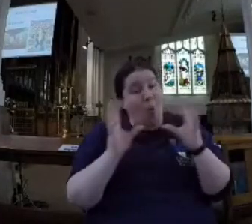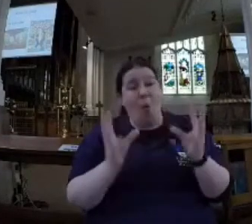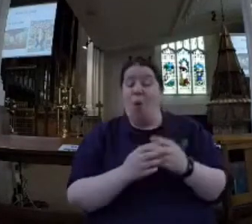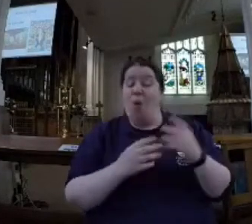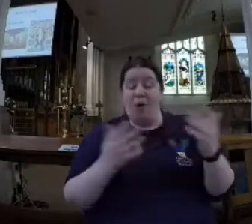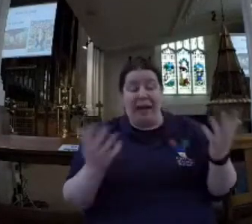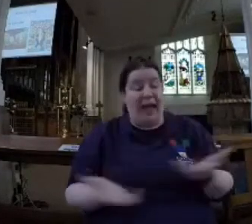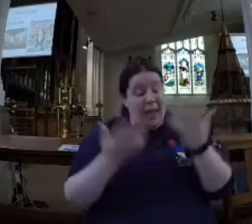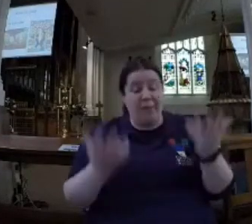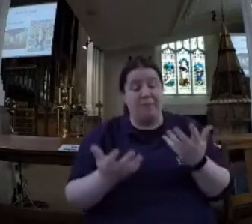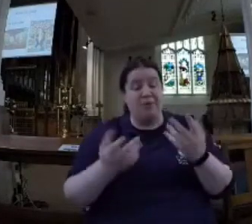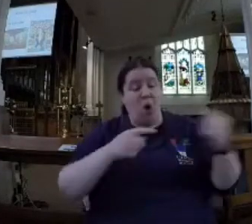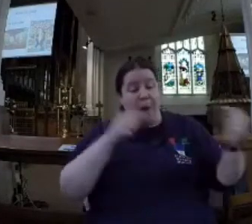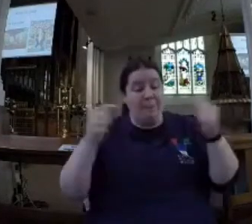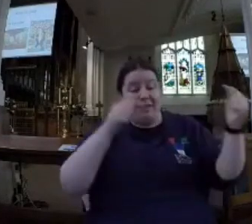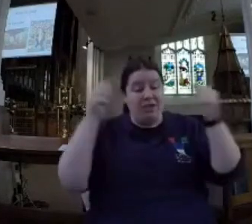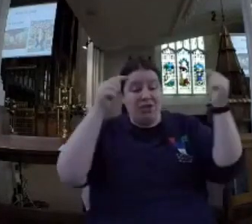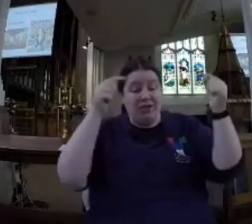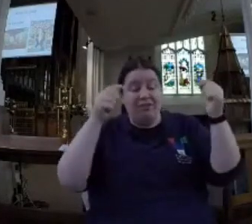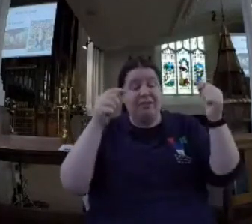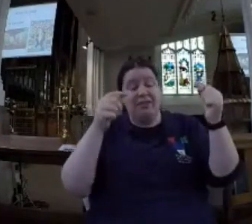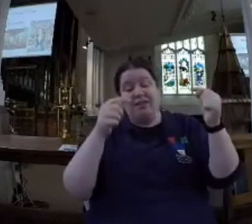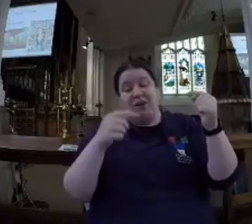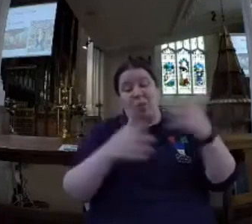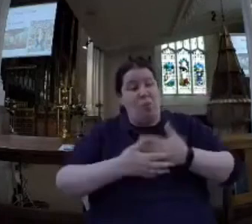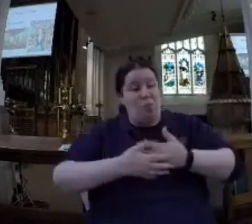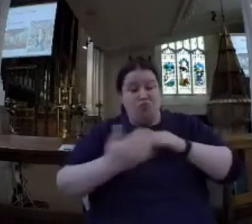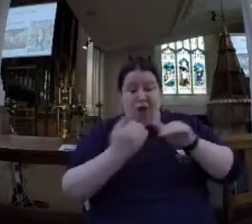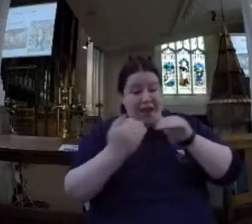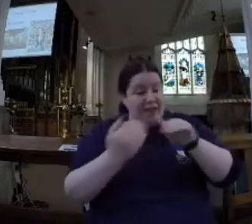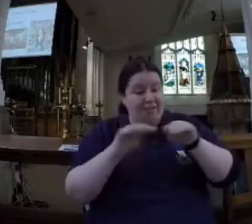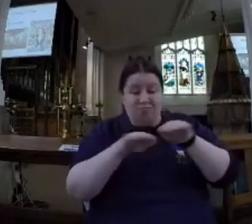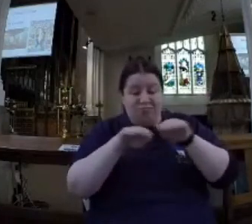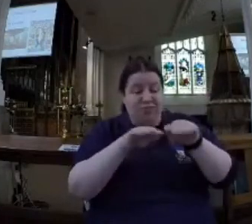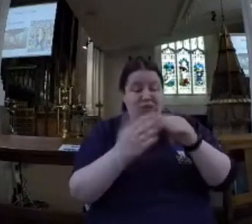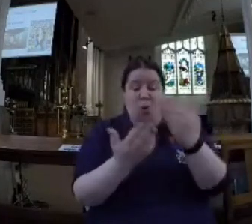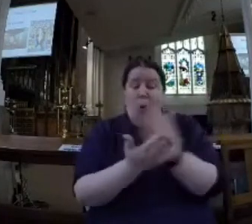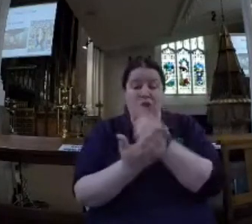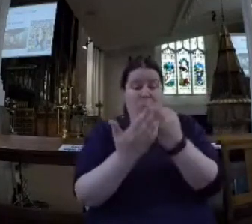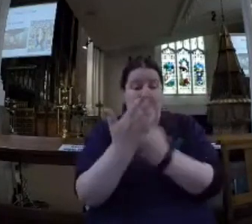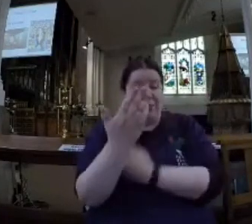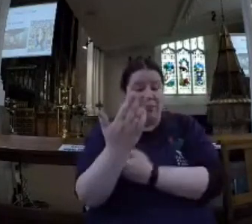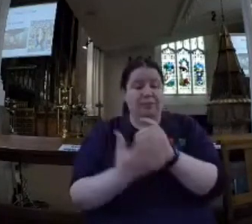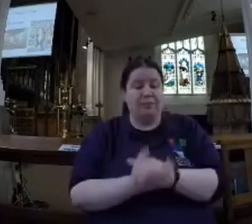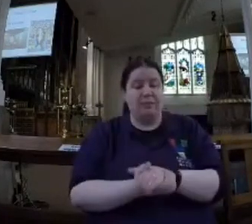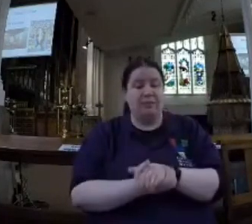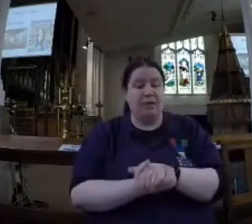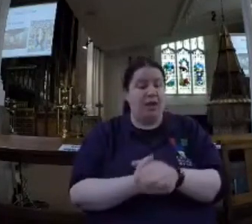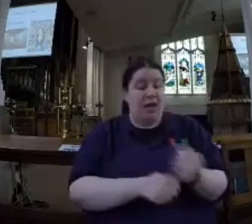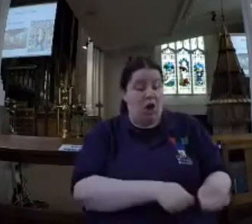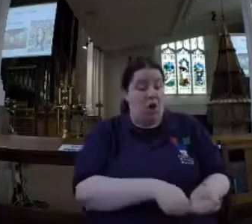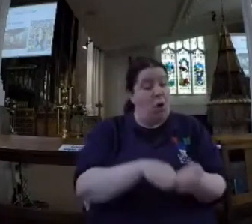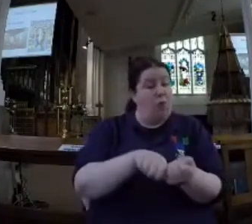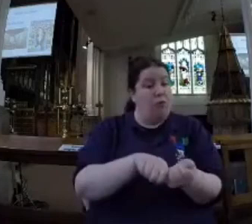or race or competition, there are some basic rules. You know, in golf, you have the rule, play it where the ball